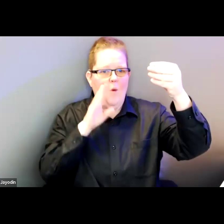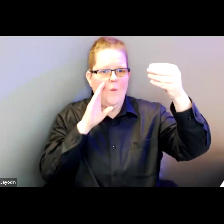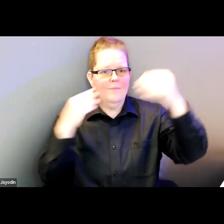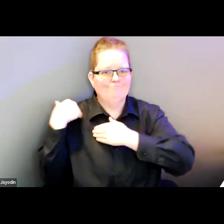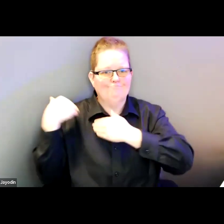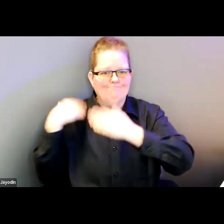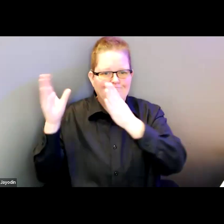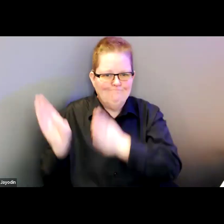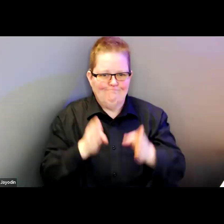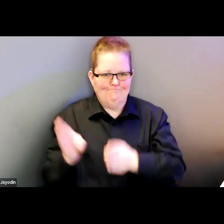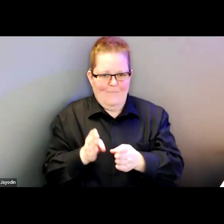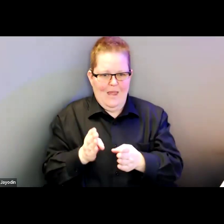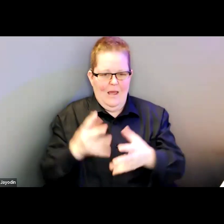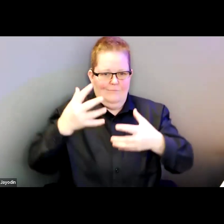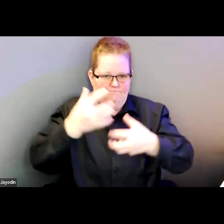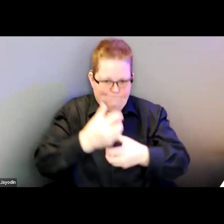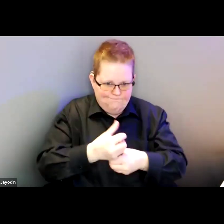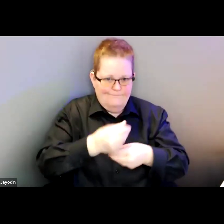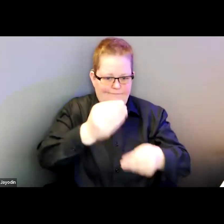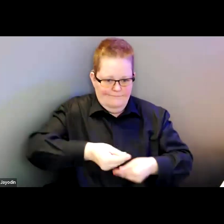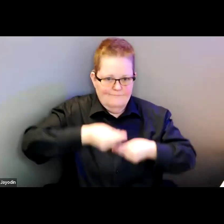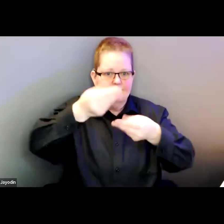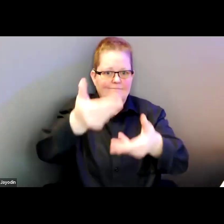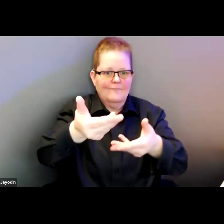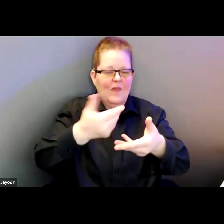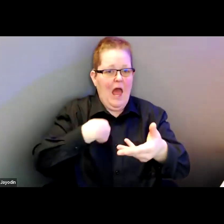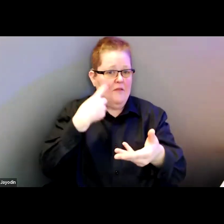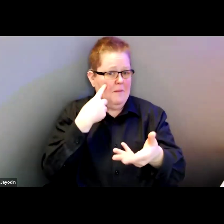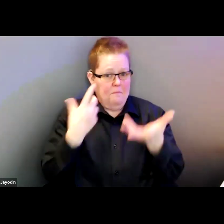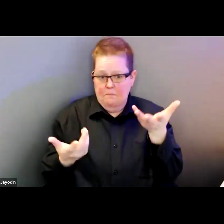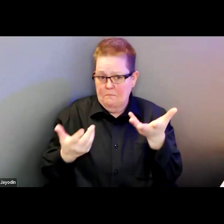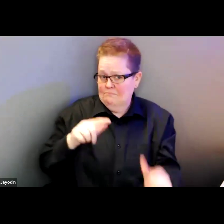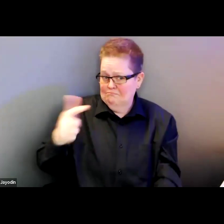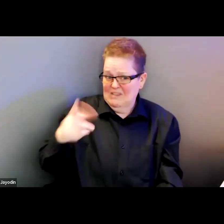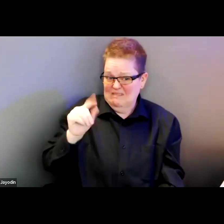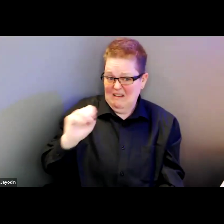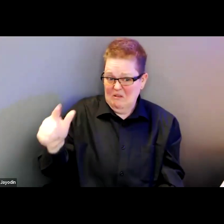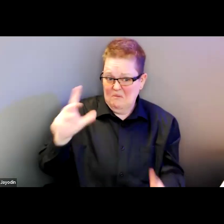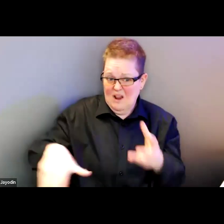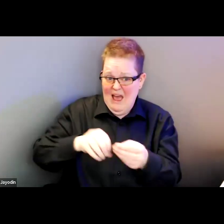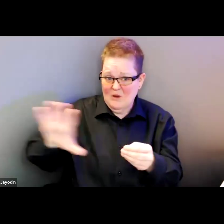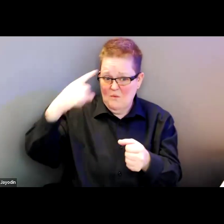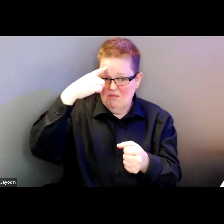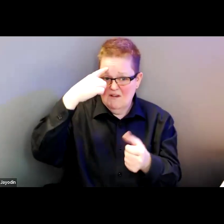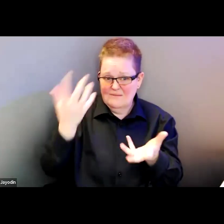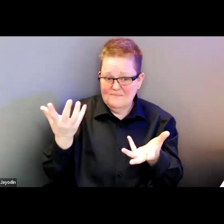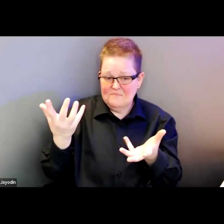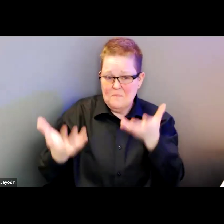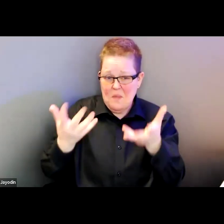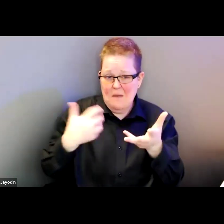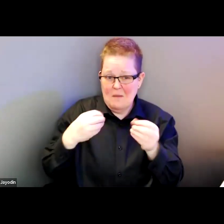is I think what we discussed and had in mind. But I would invite Daniel for your thoughts here too, because I think you might have more to